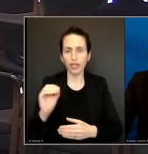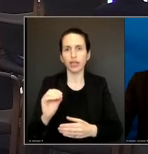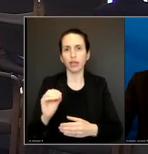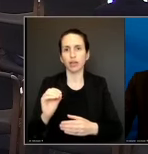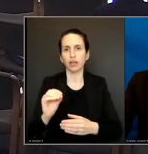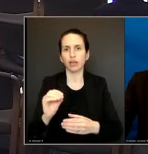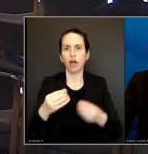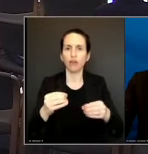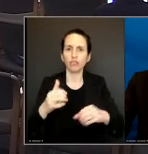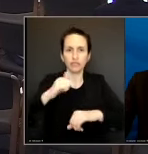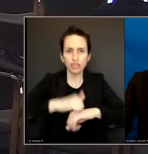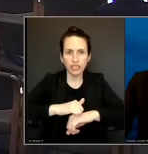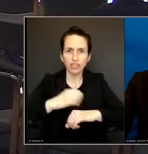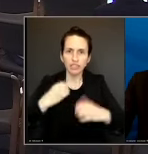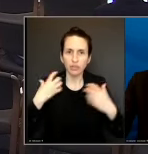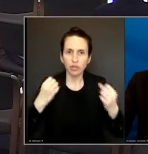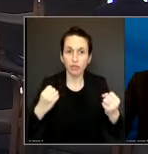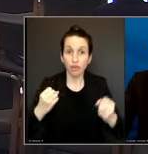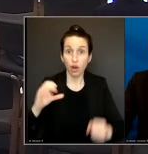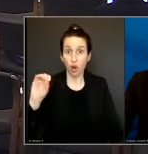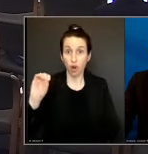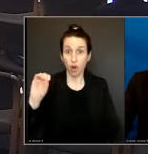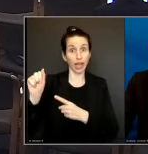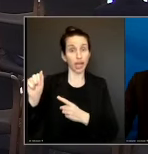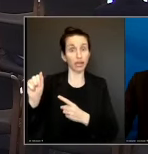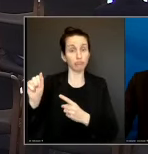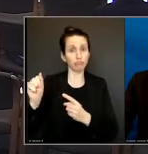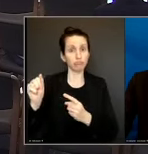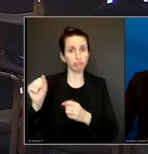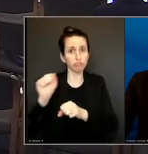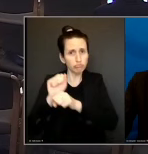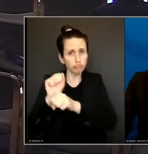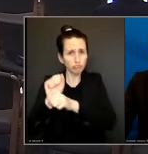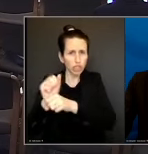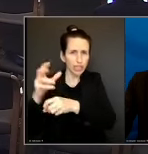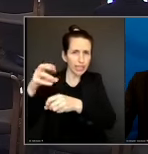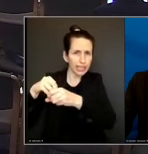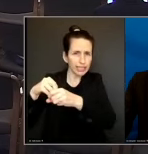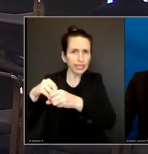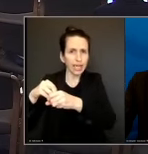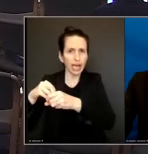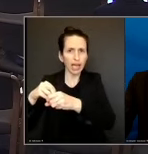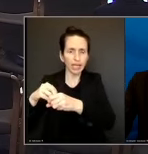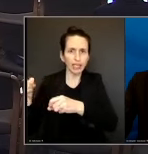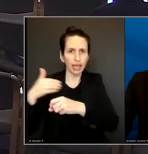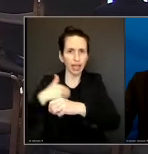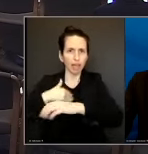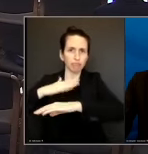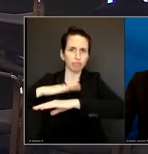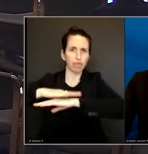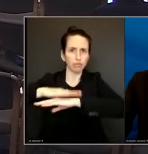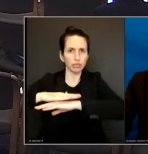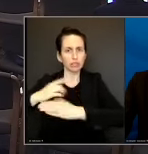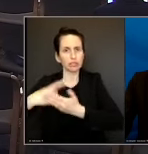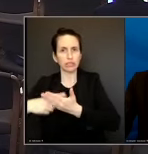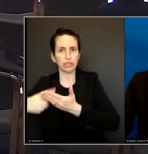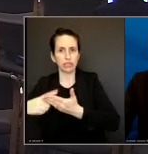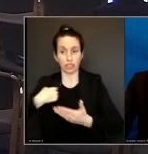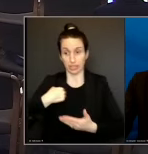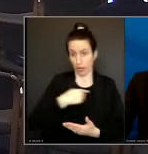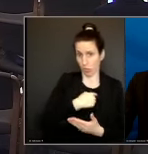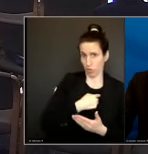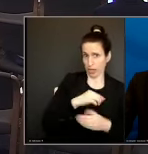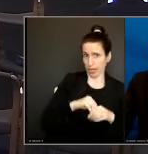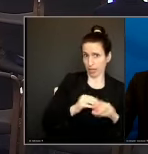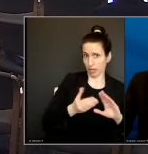on the inside. They're at tables and discussions that we might not otherwise be at, carrying